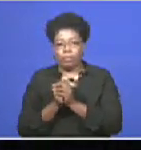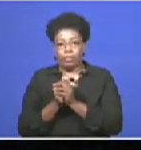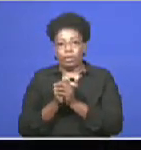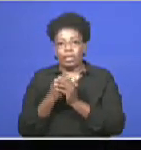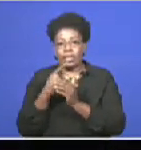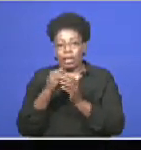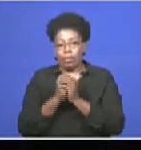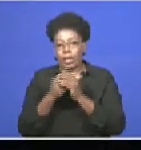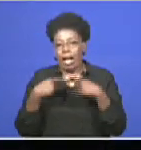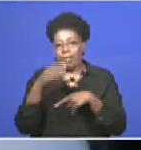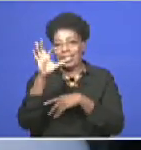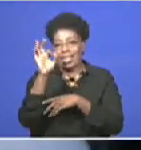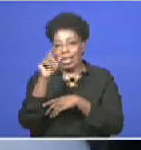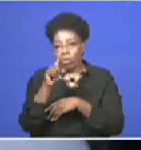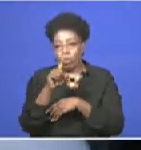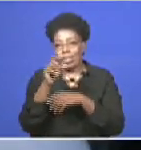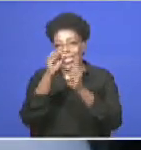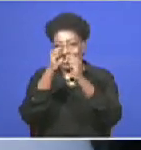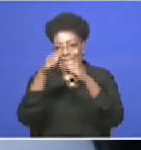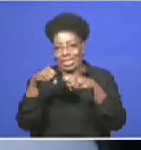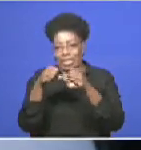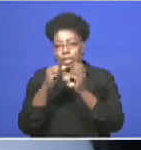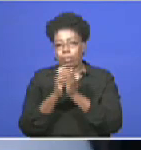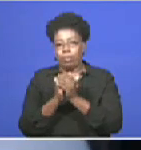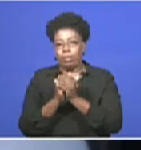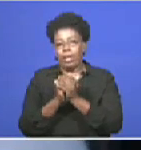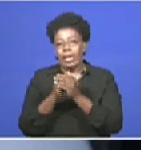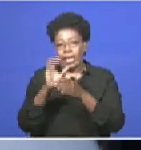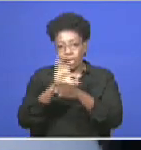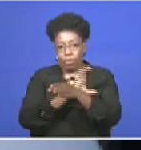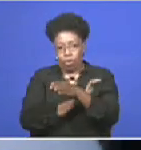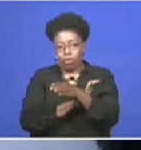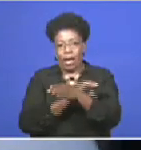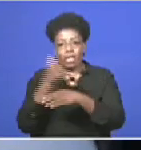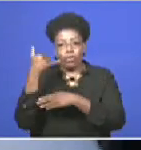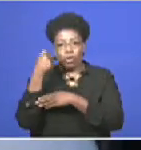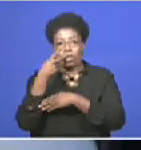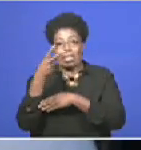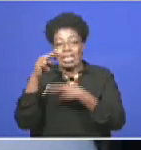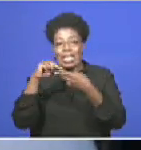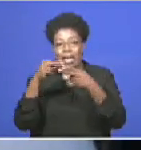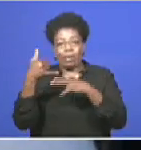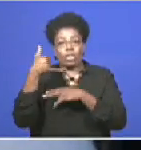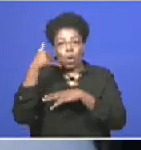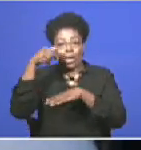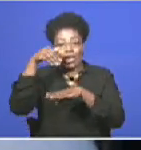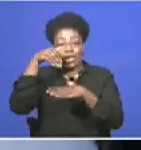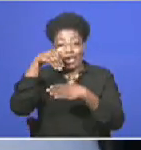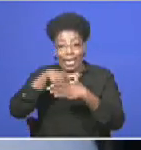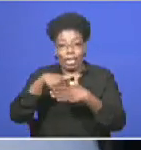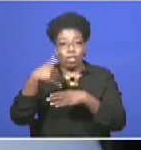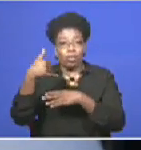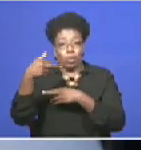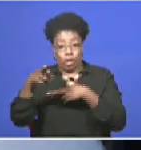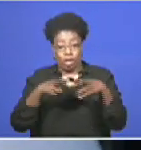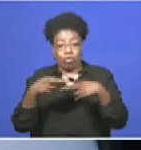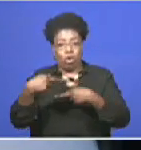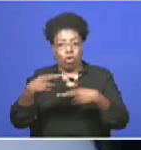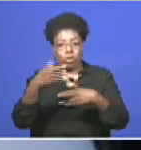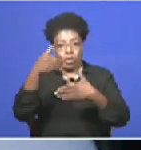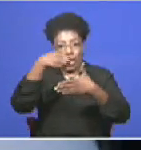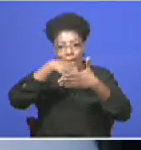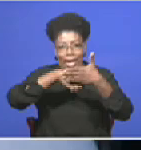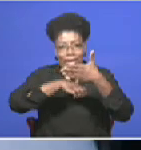system. It's a computerized phone. You can now see the numbers that are calling into control room. So when you enter